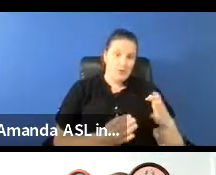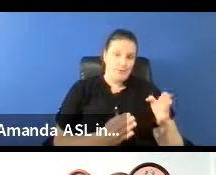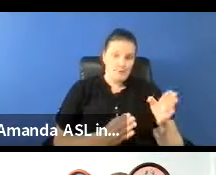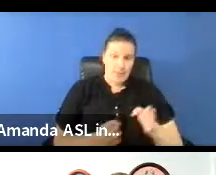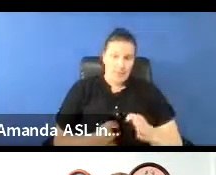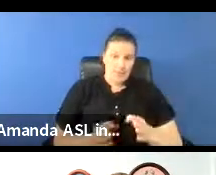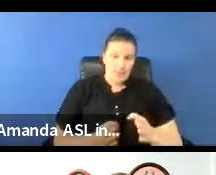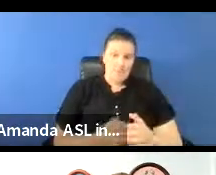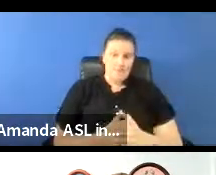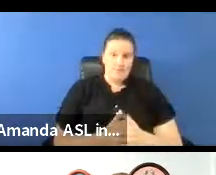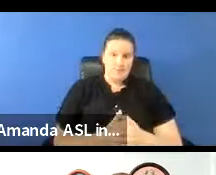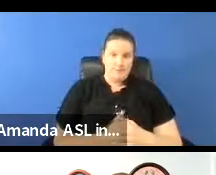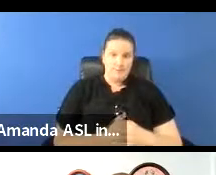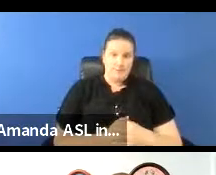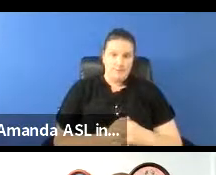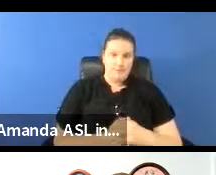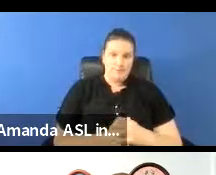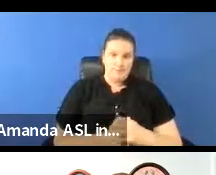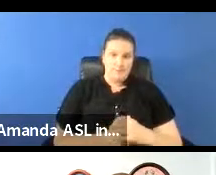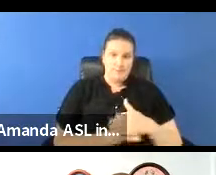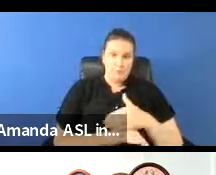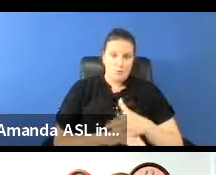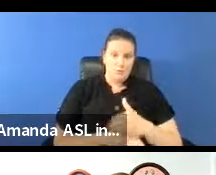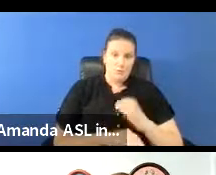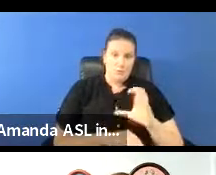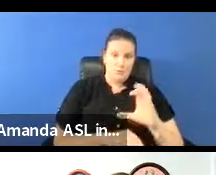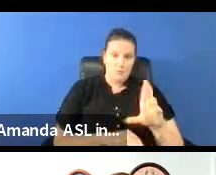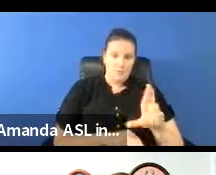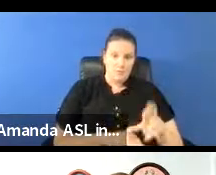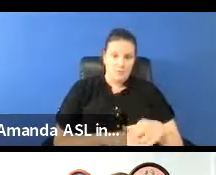plans to cross the Columbia River.